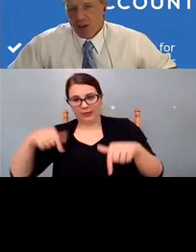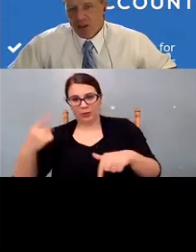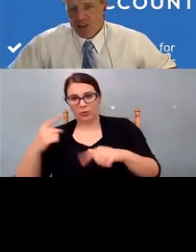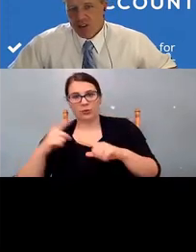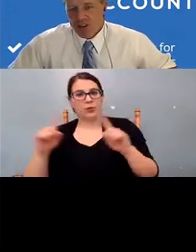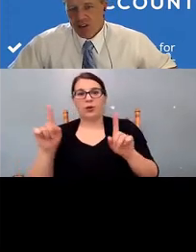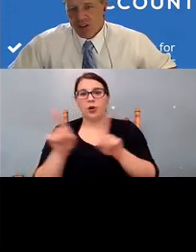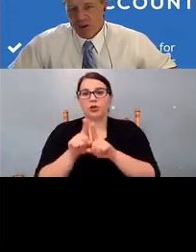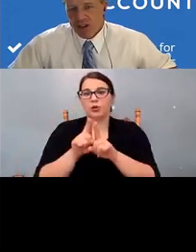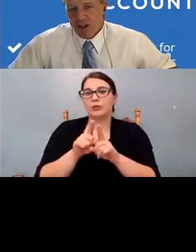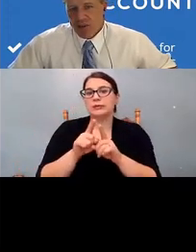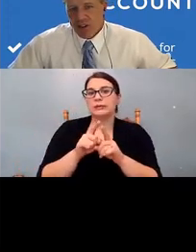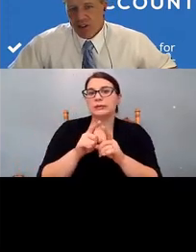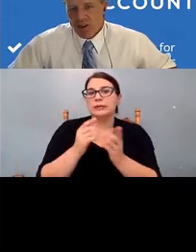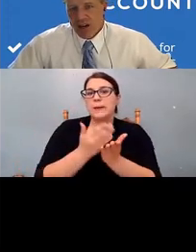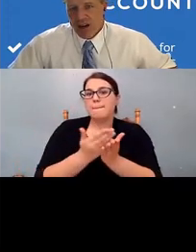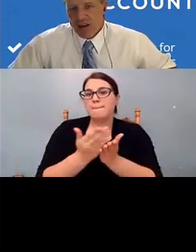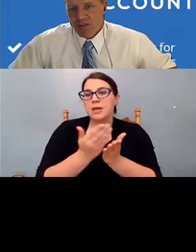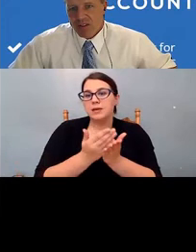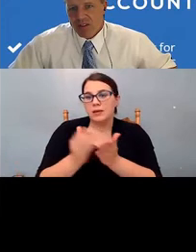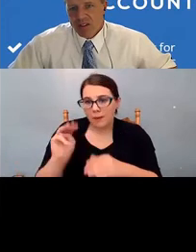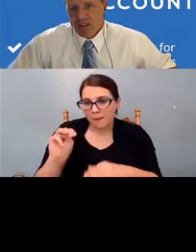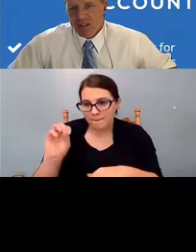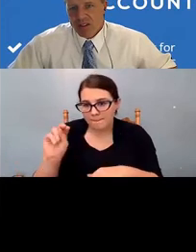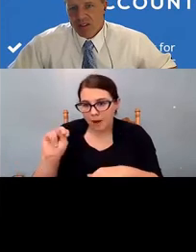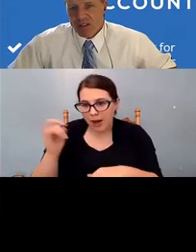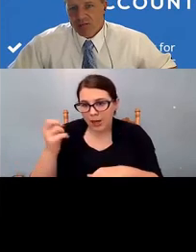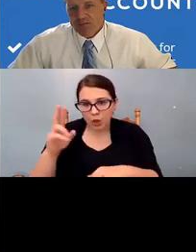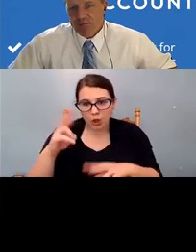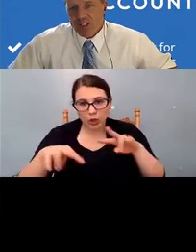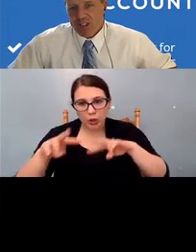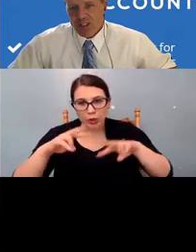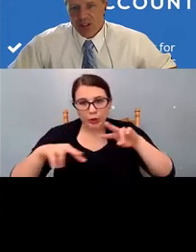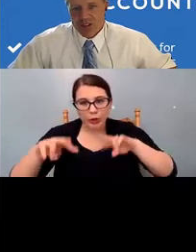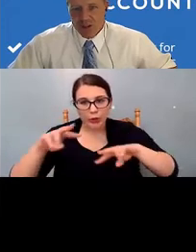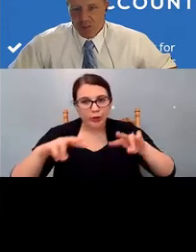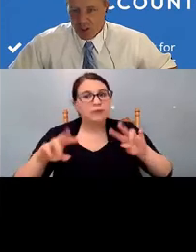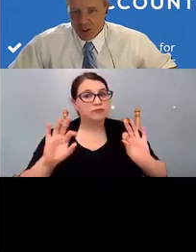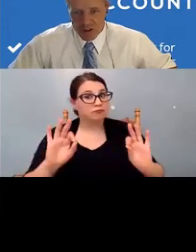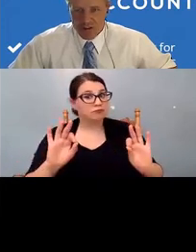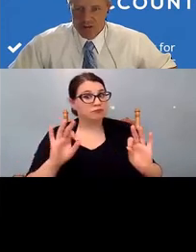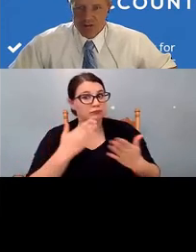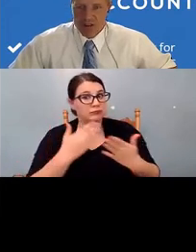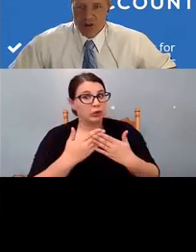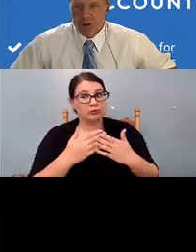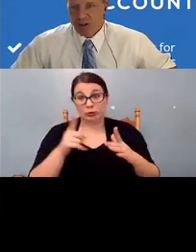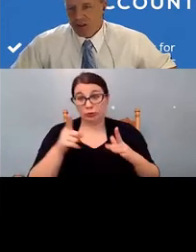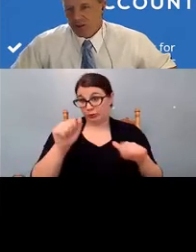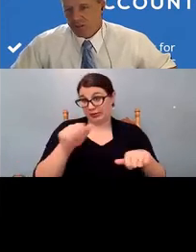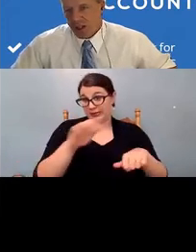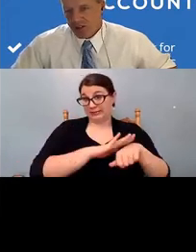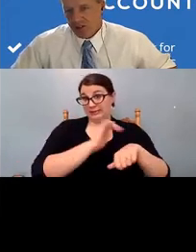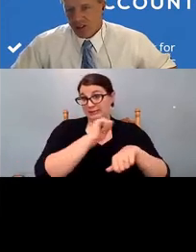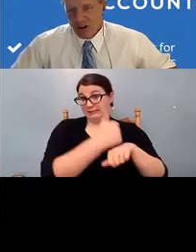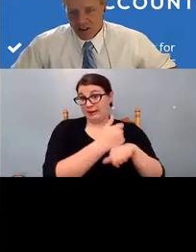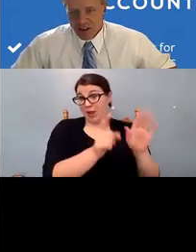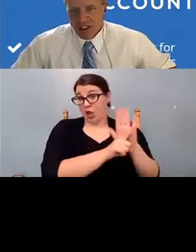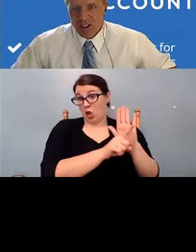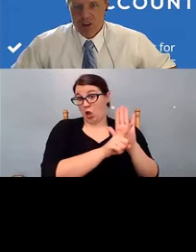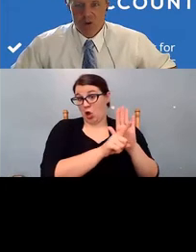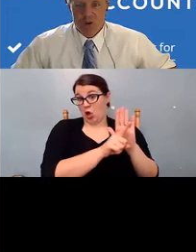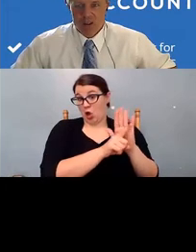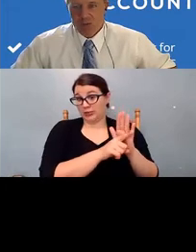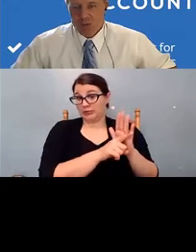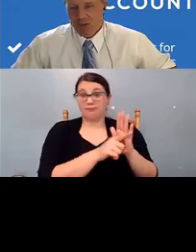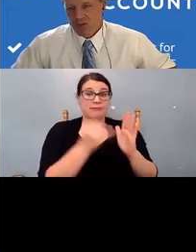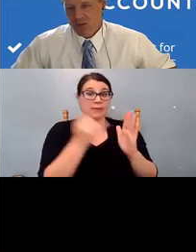spending monitors is another great option that you have. You can set up alerts to know when the balance on the card is getting